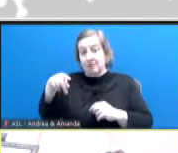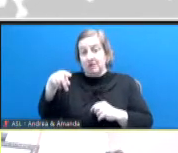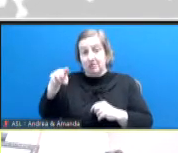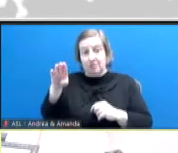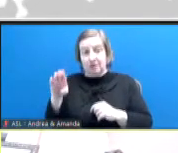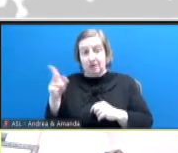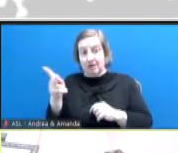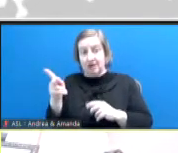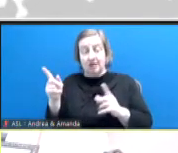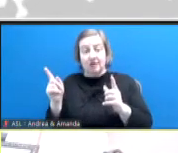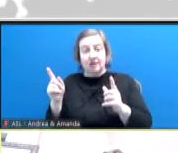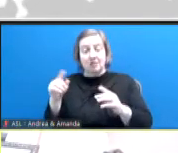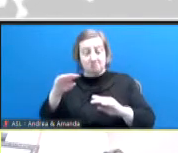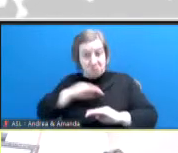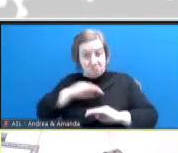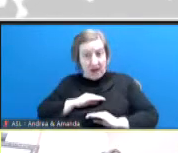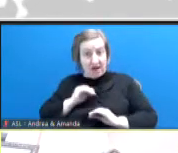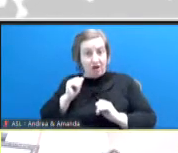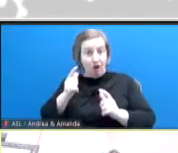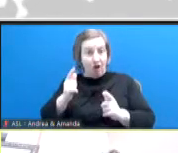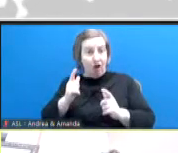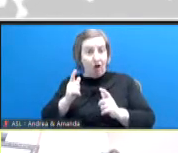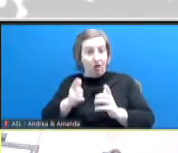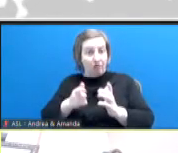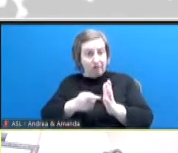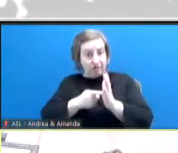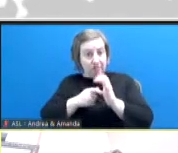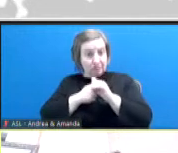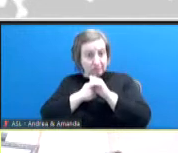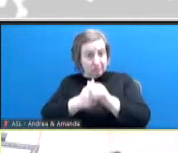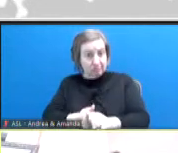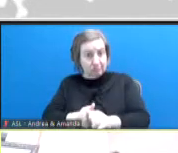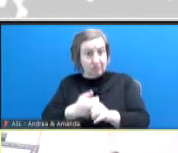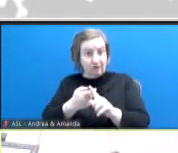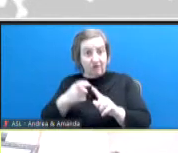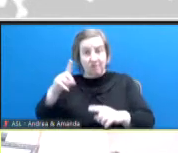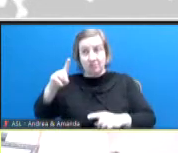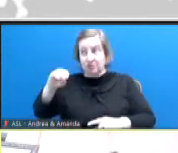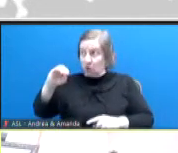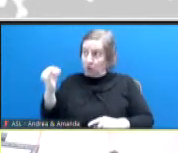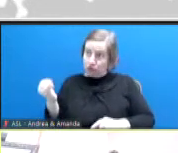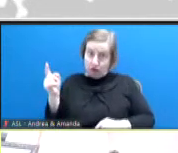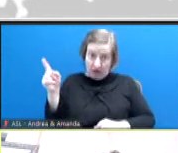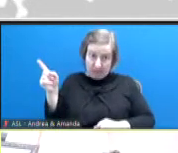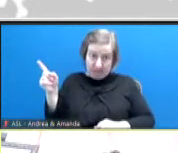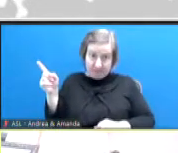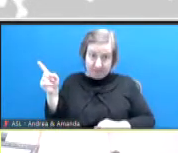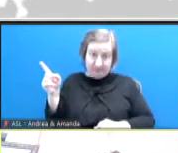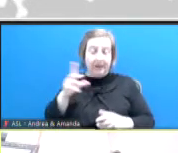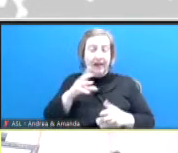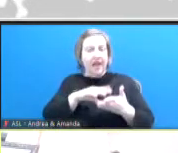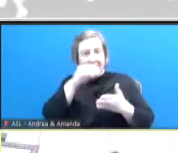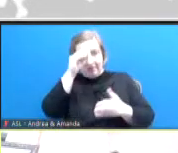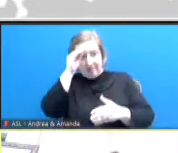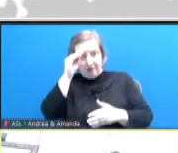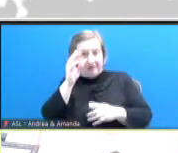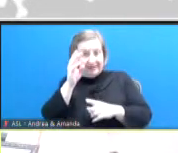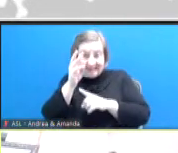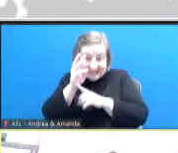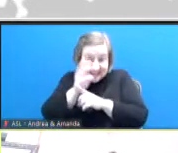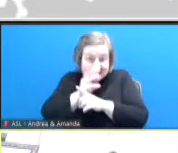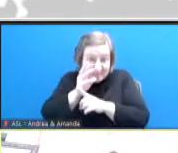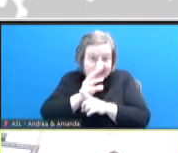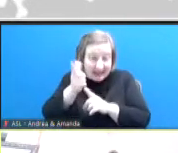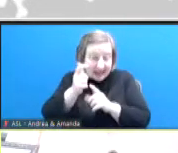met all of the substantial compliance based on DOJ, and to learn only 6 months later, they fell